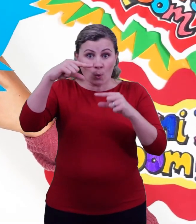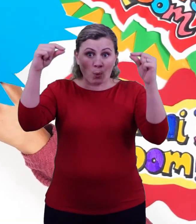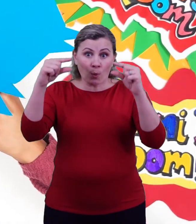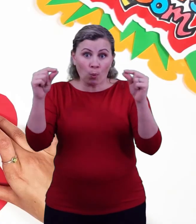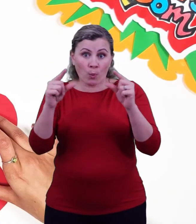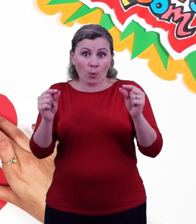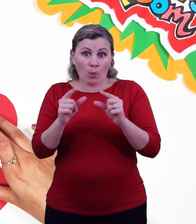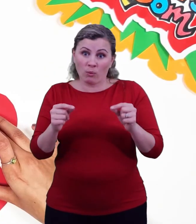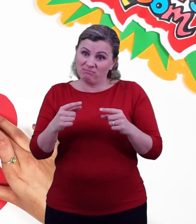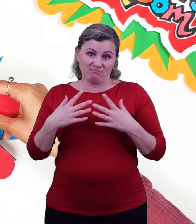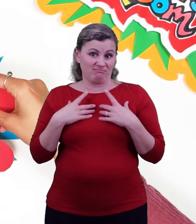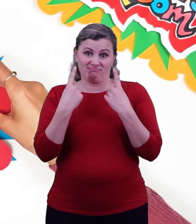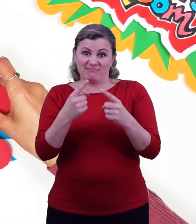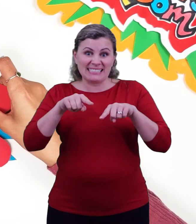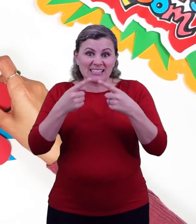like.